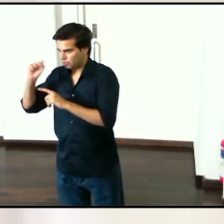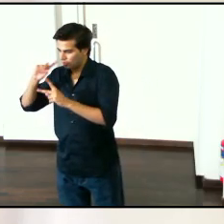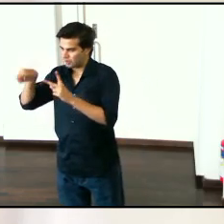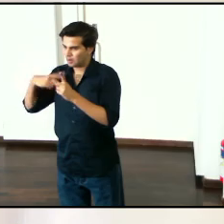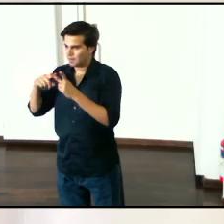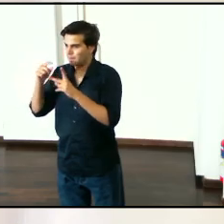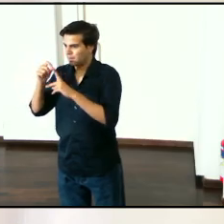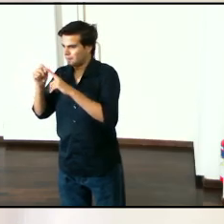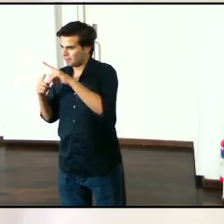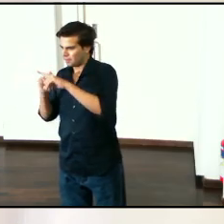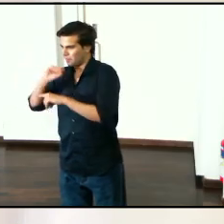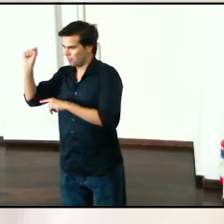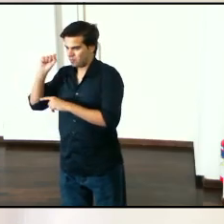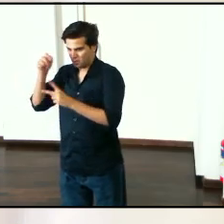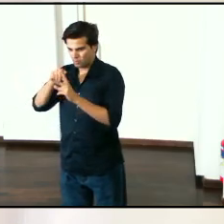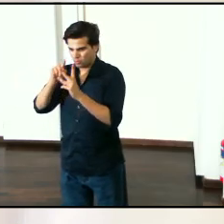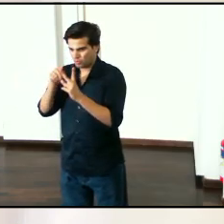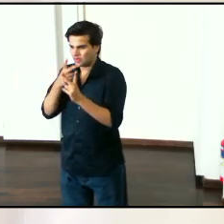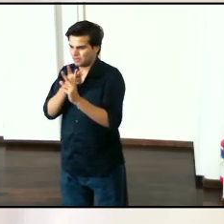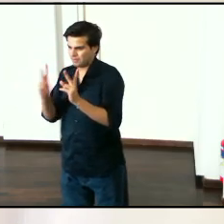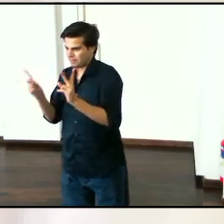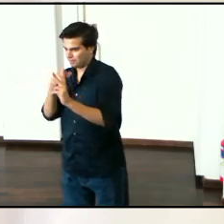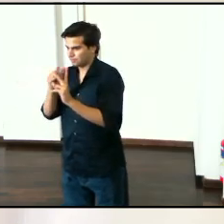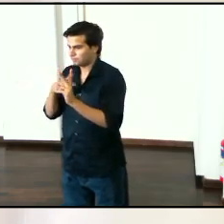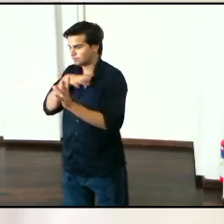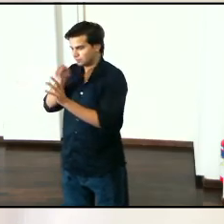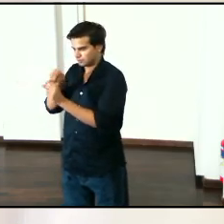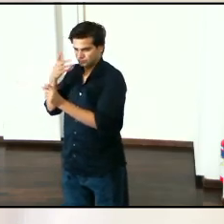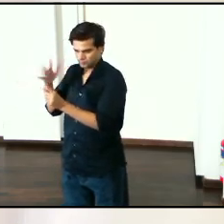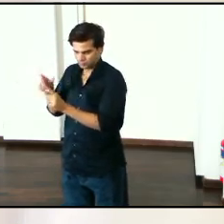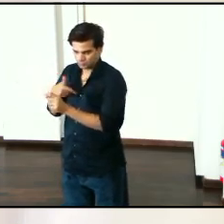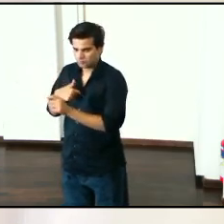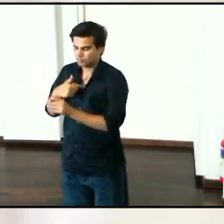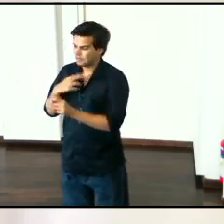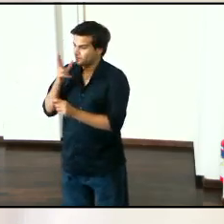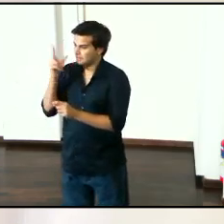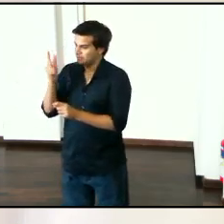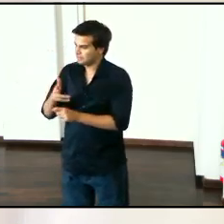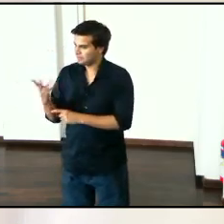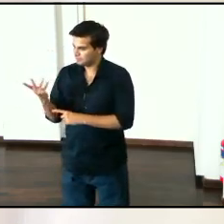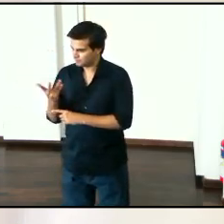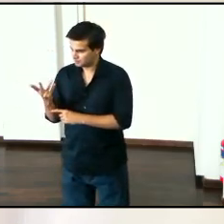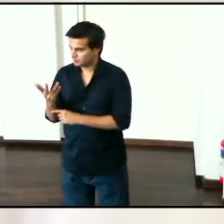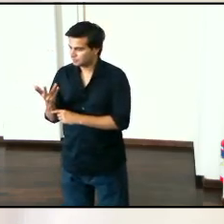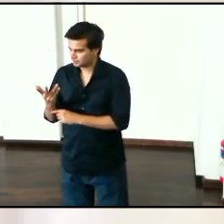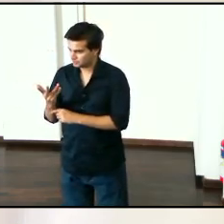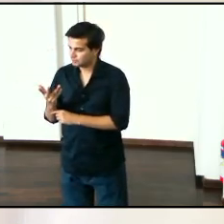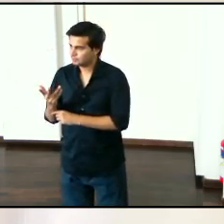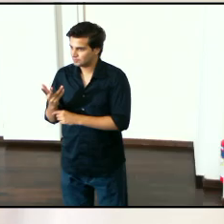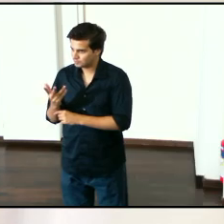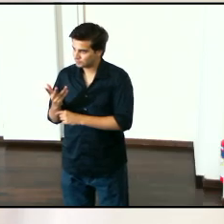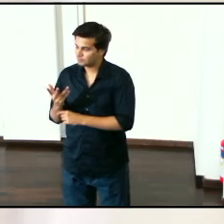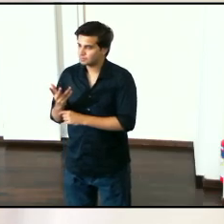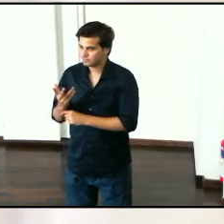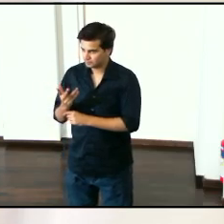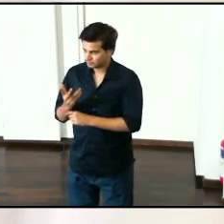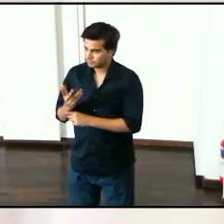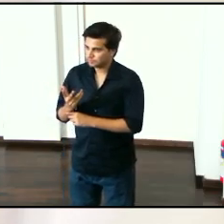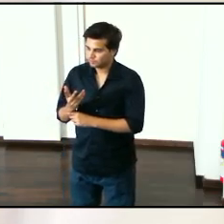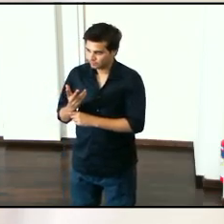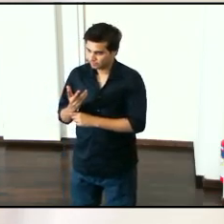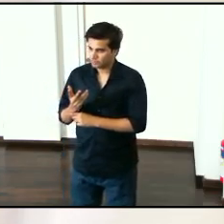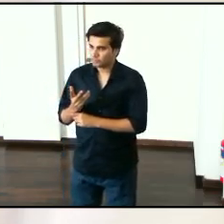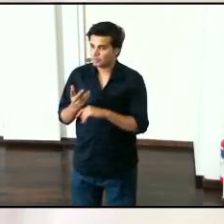for Secularism and so on. I must say that we were lurching from